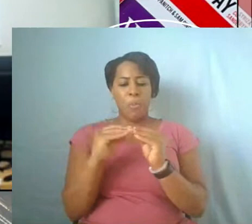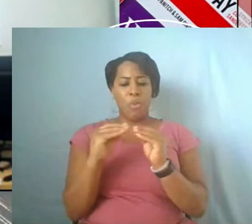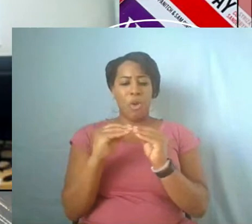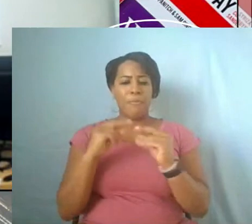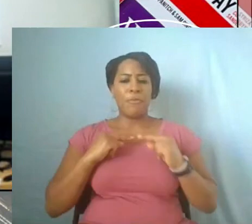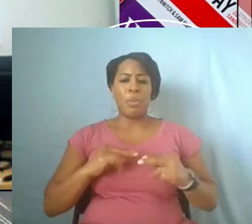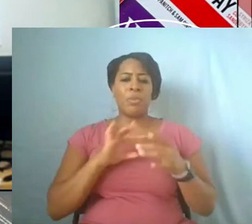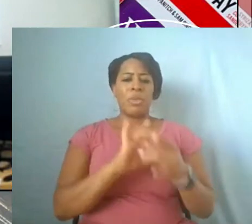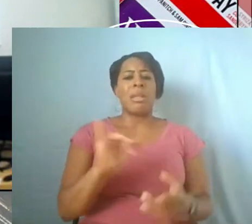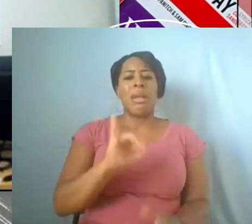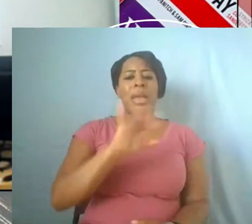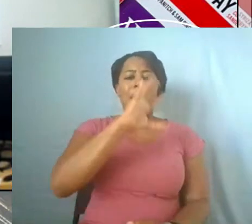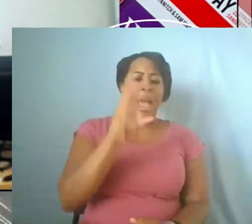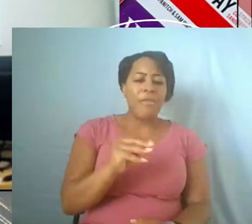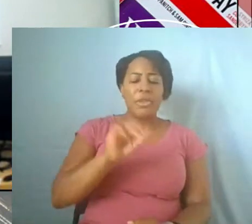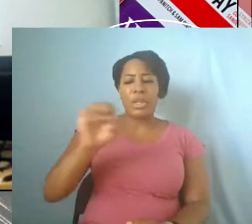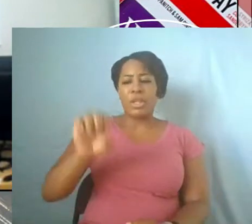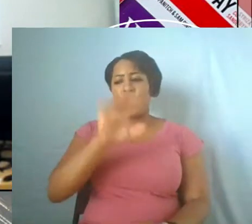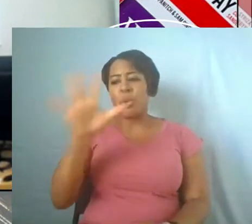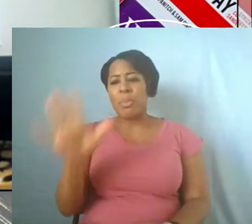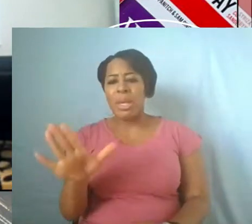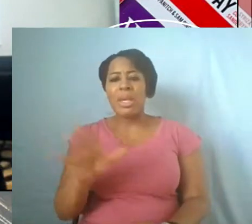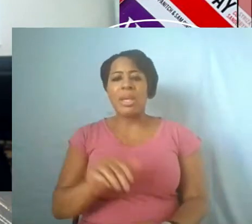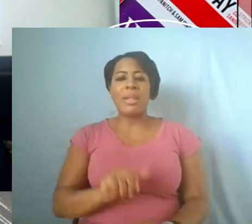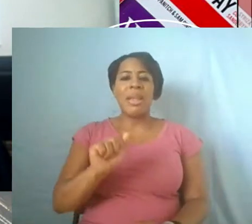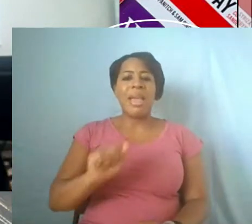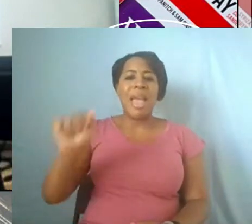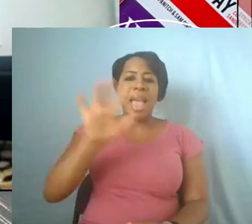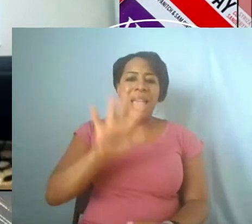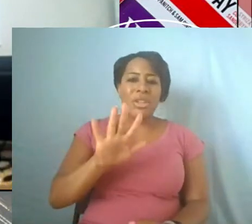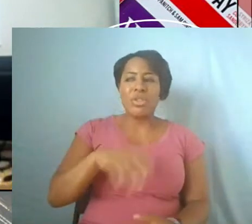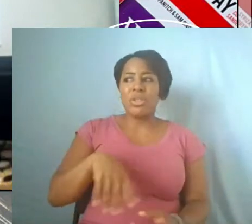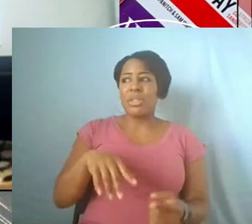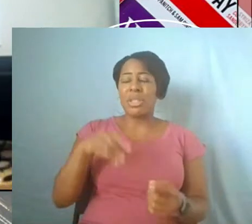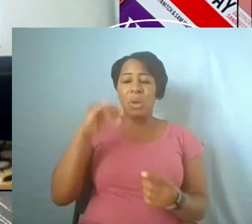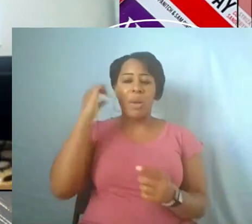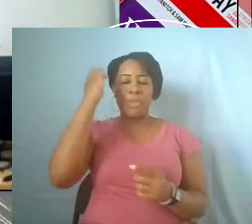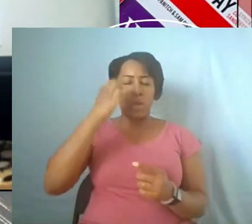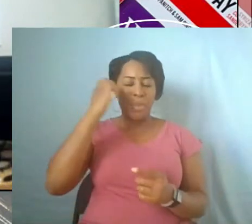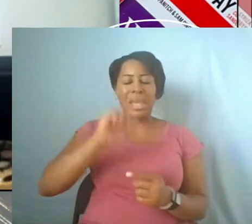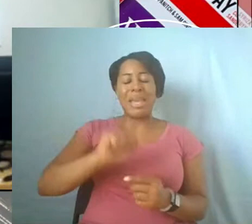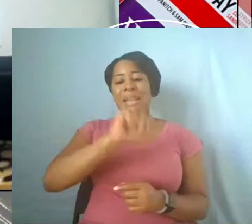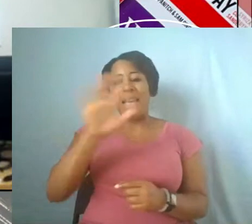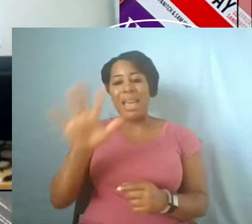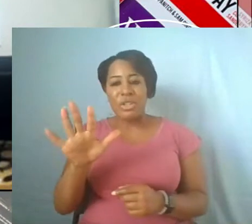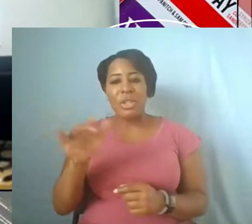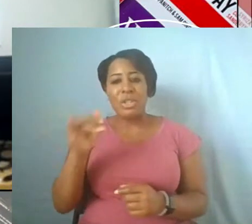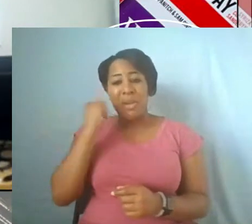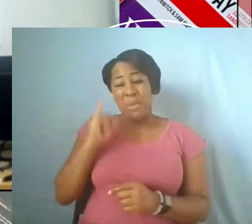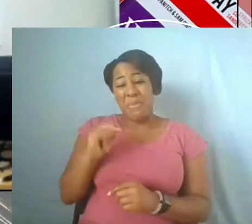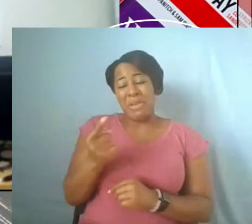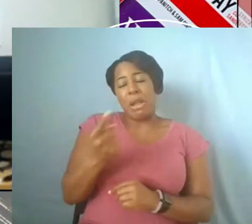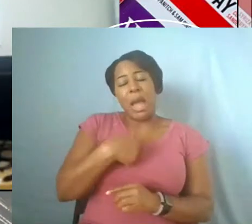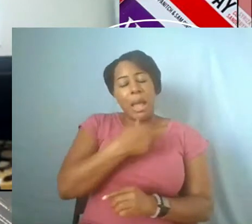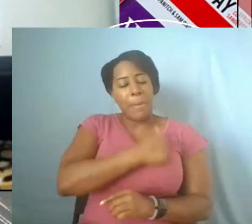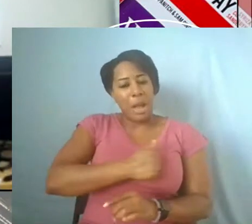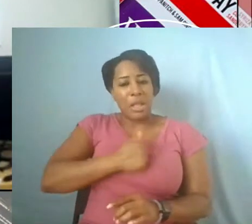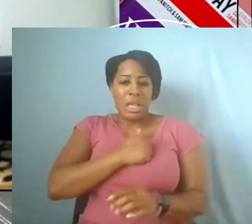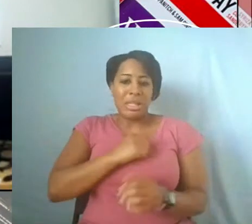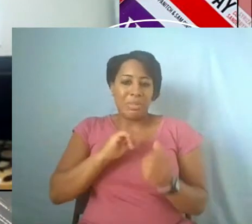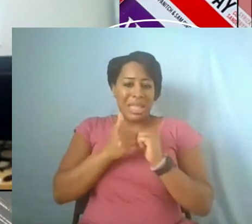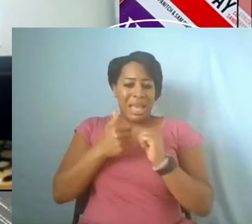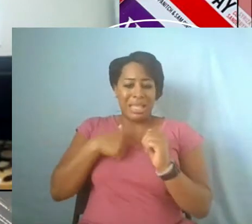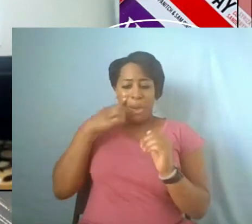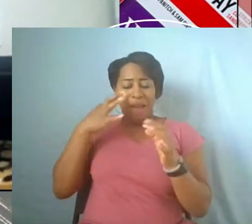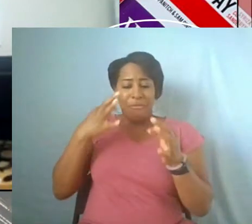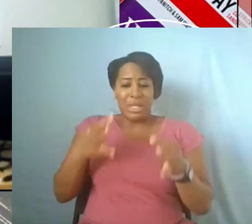like African, European, Asian, and so forth. So please, if that offends anyone, I apologize, but that's how I decide